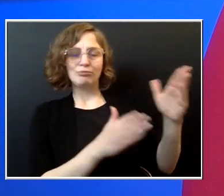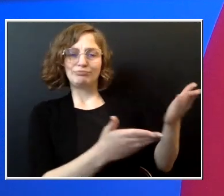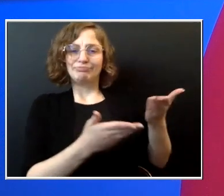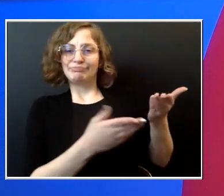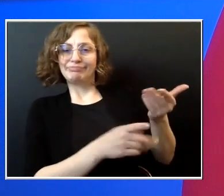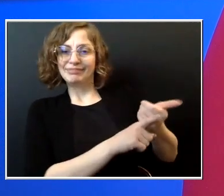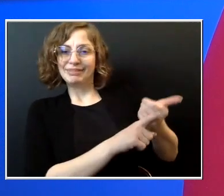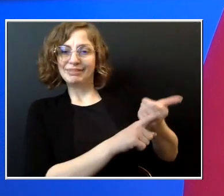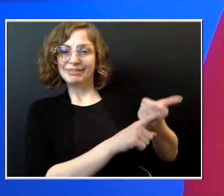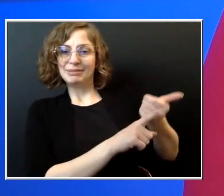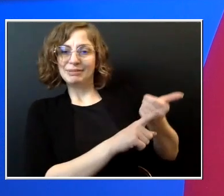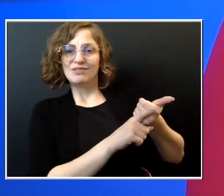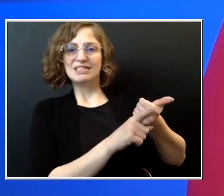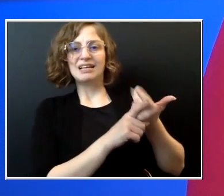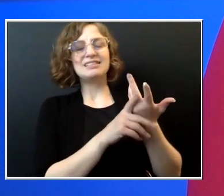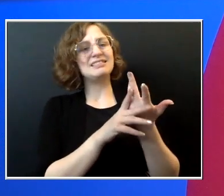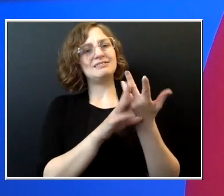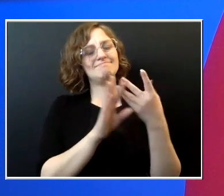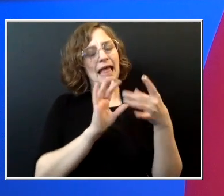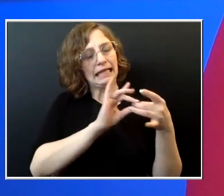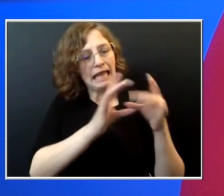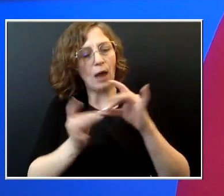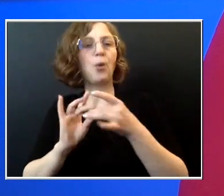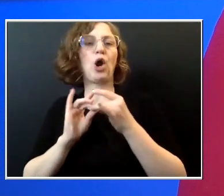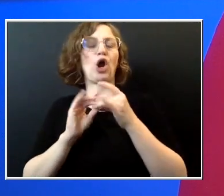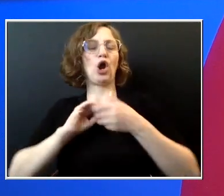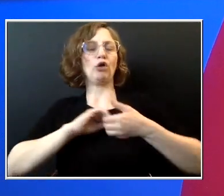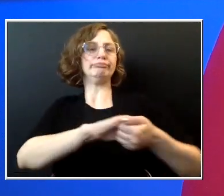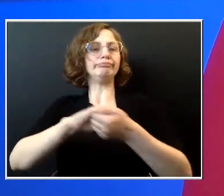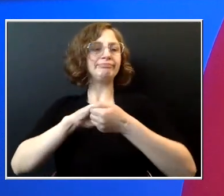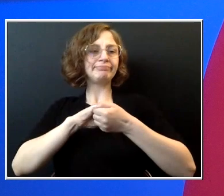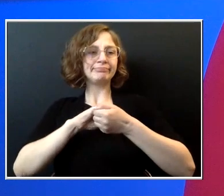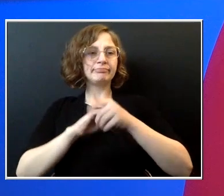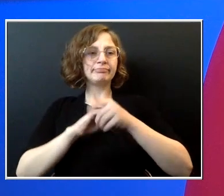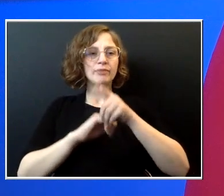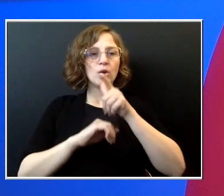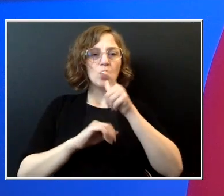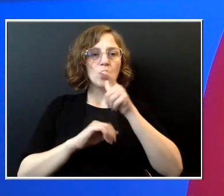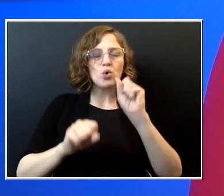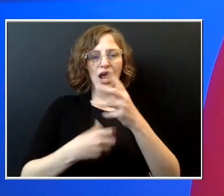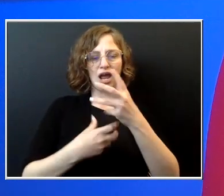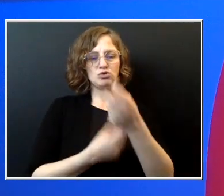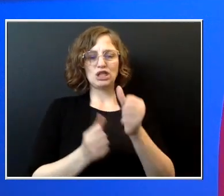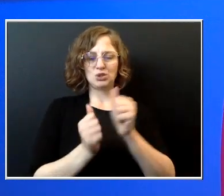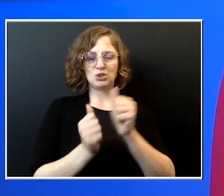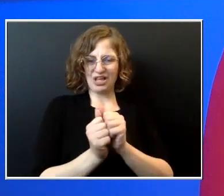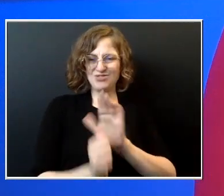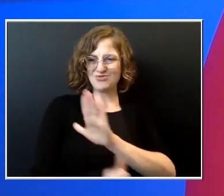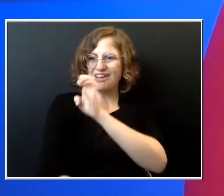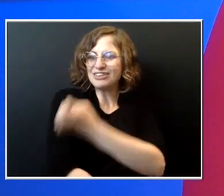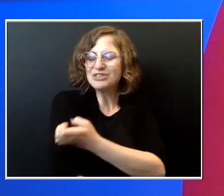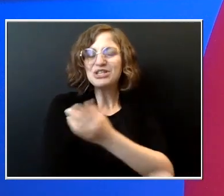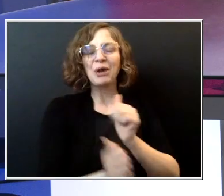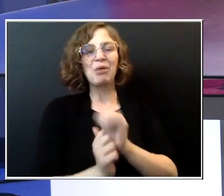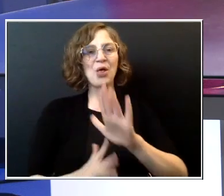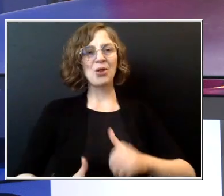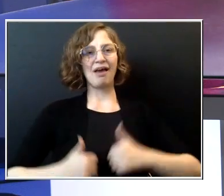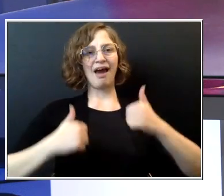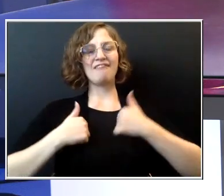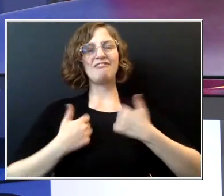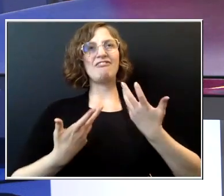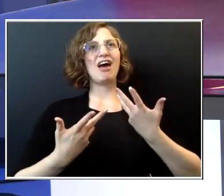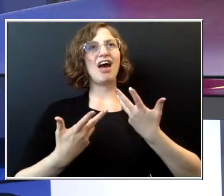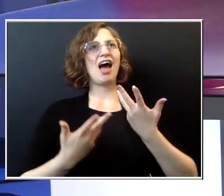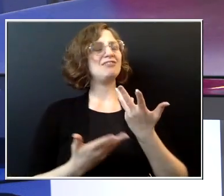people that you can trust with your energy and with your life, and reaching for joy. And asking for